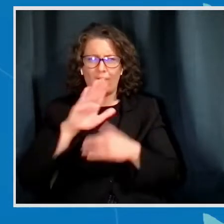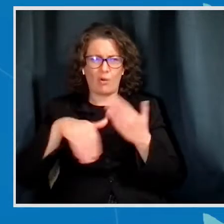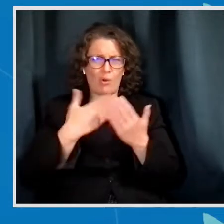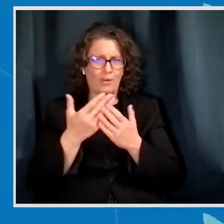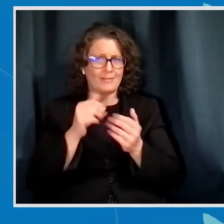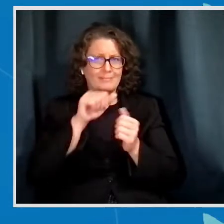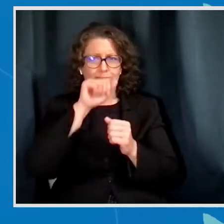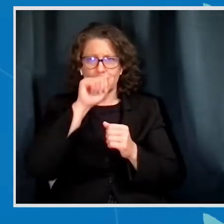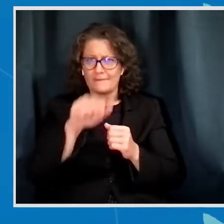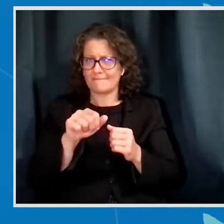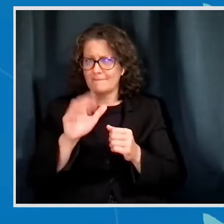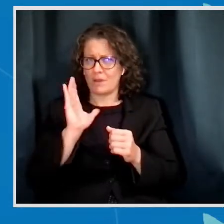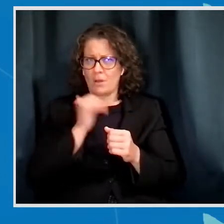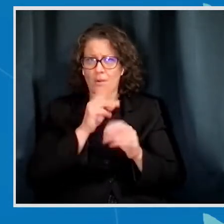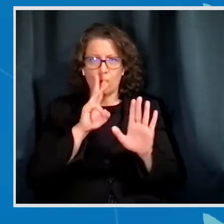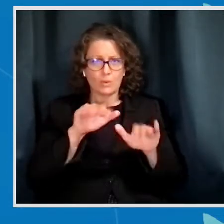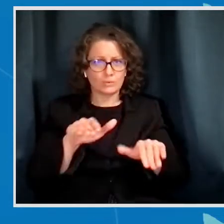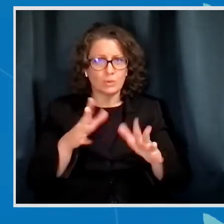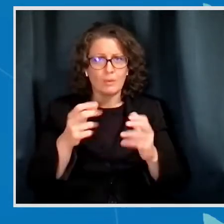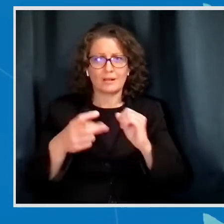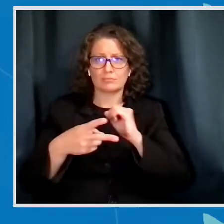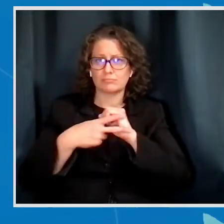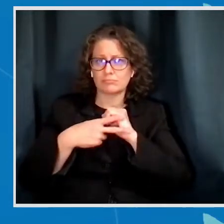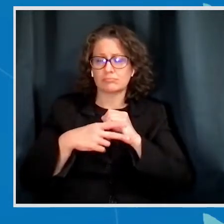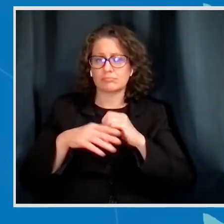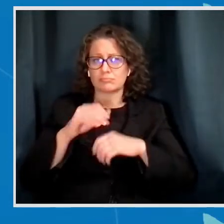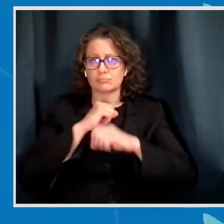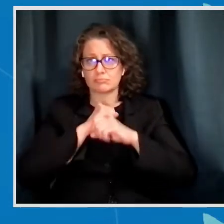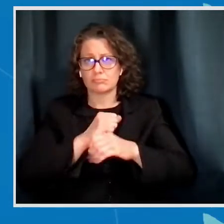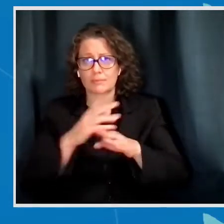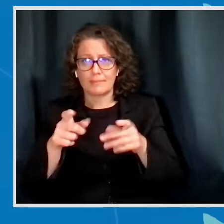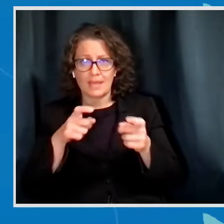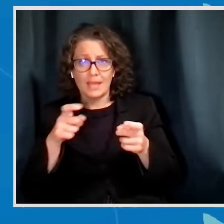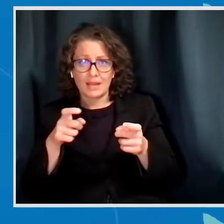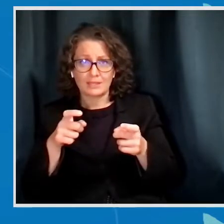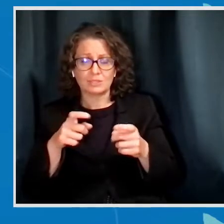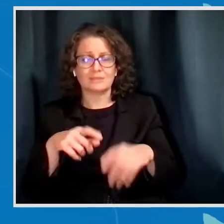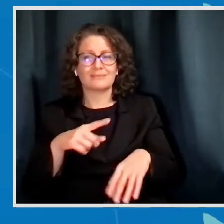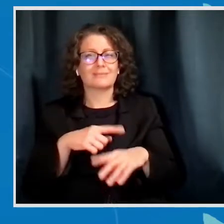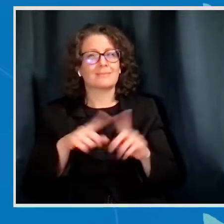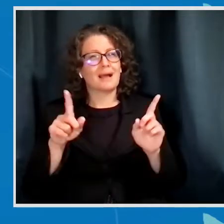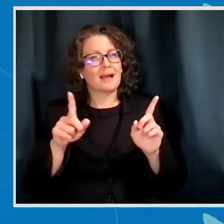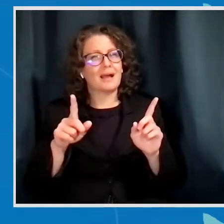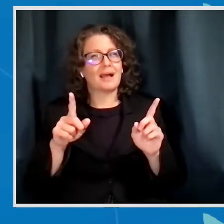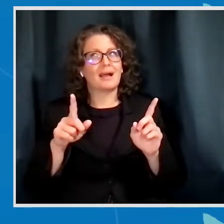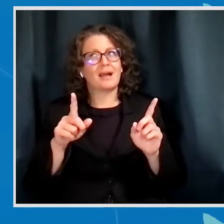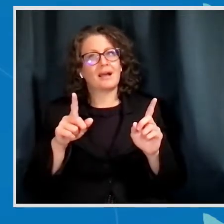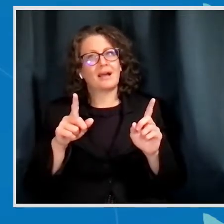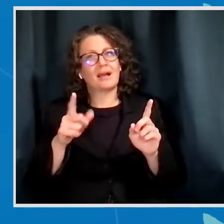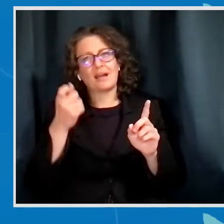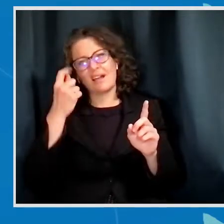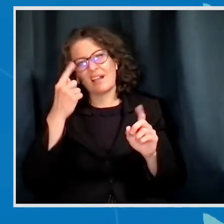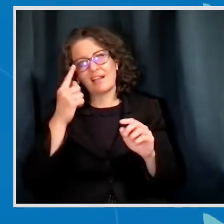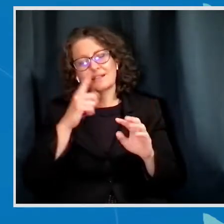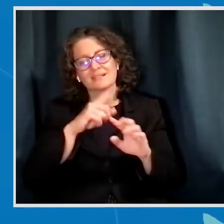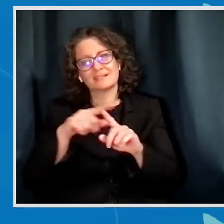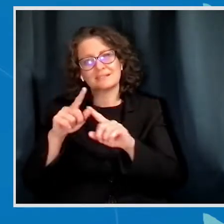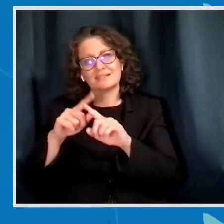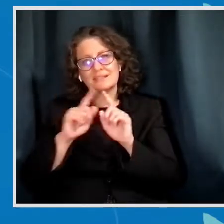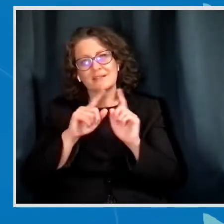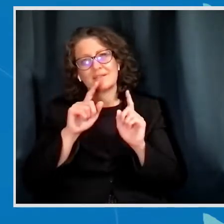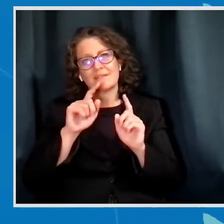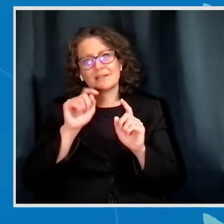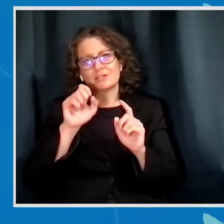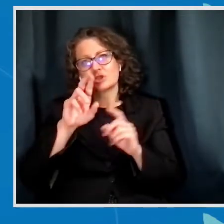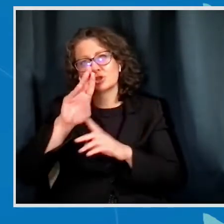We all want to conserve, protect, and manage. But it's different terms for those of us who are